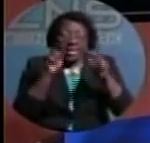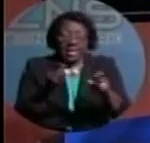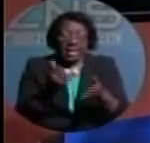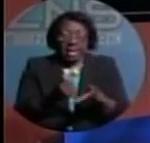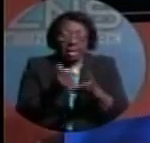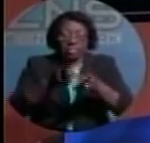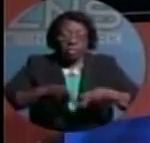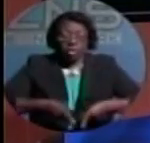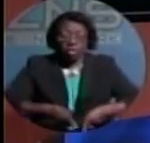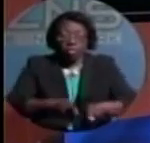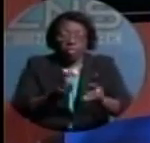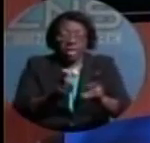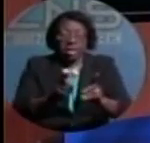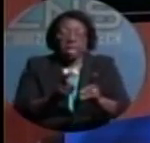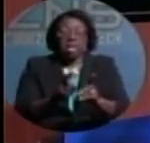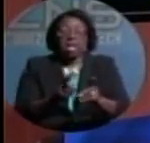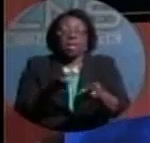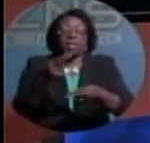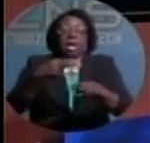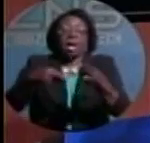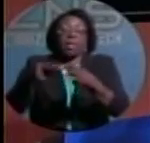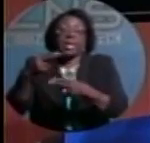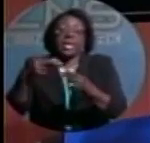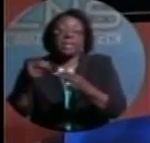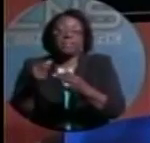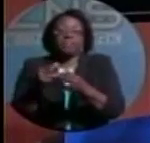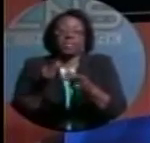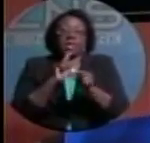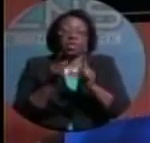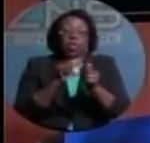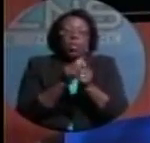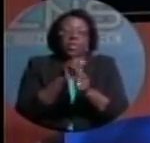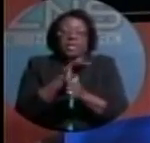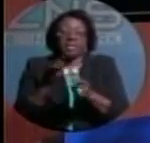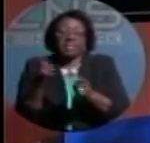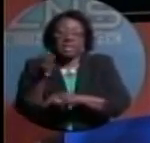of its status, when it gets here for granted. We spoke with them today. We'll